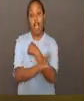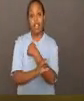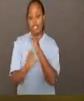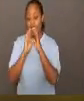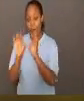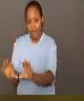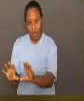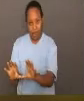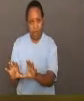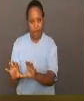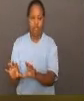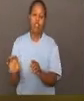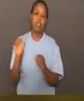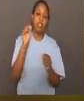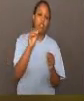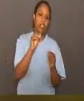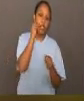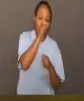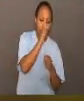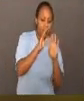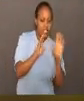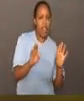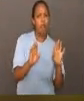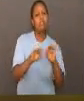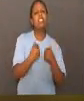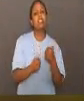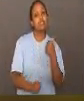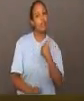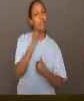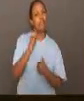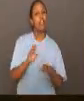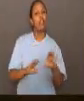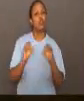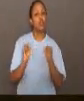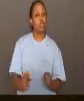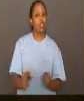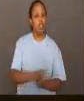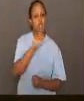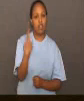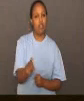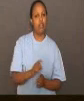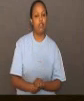nations could affect the security of Ethiopia?